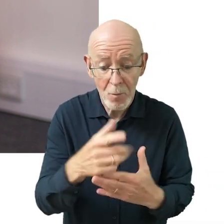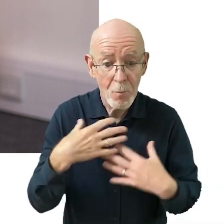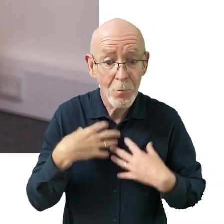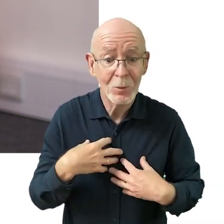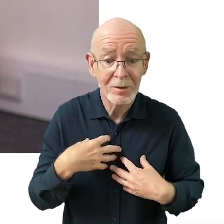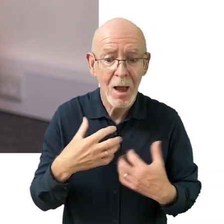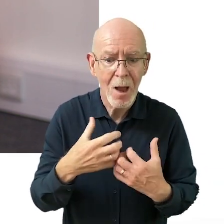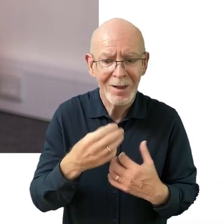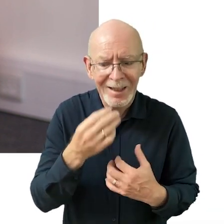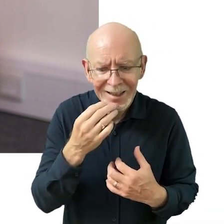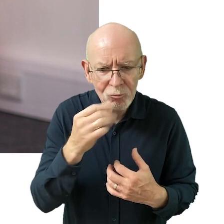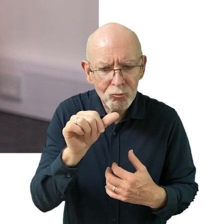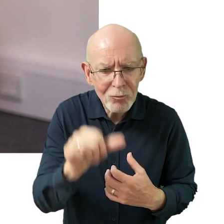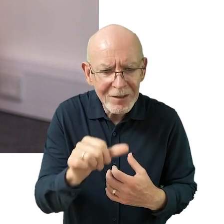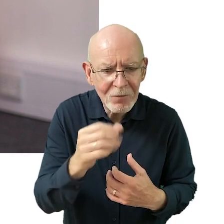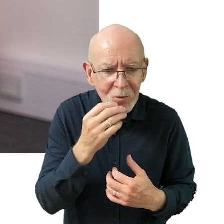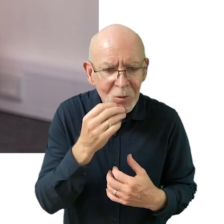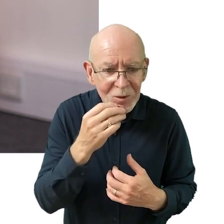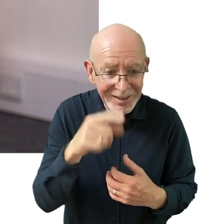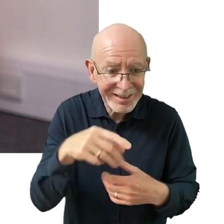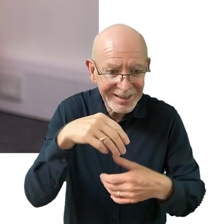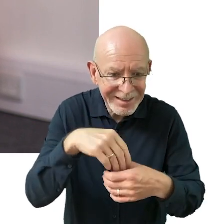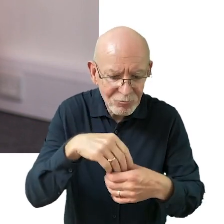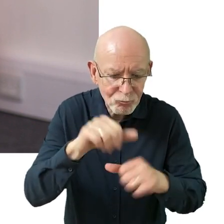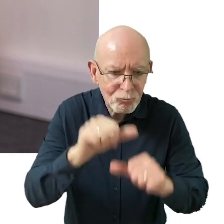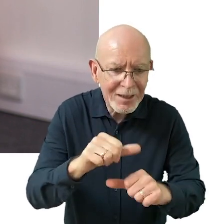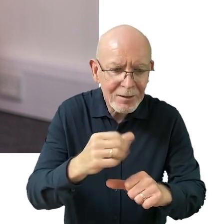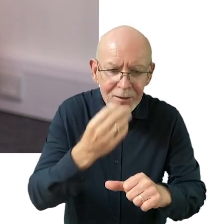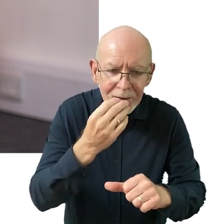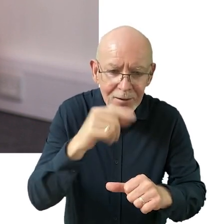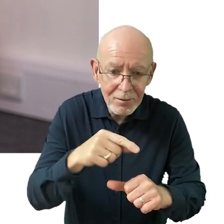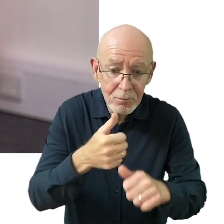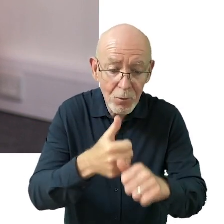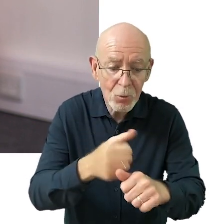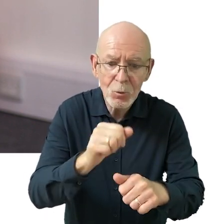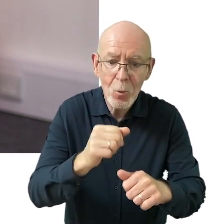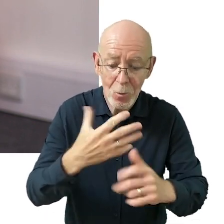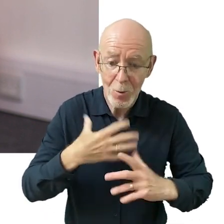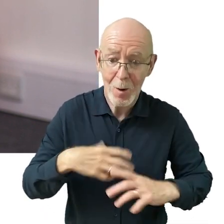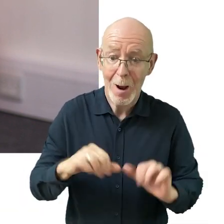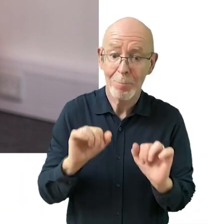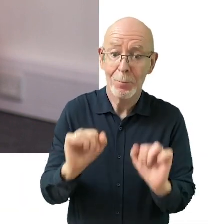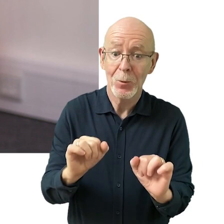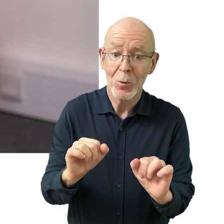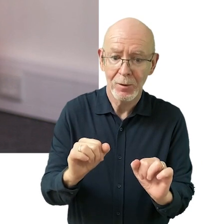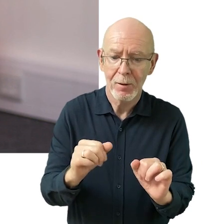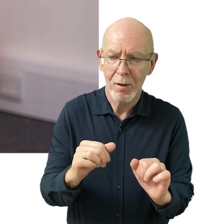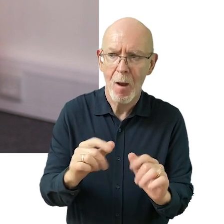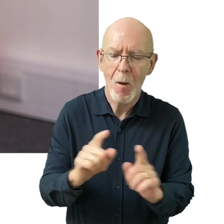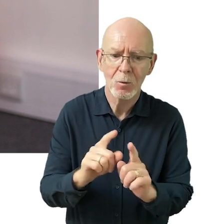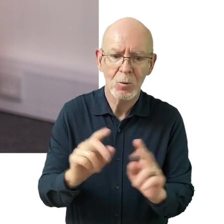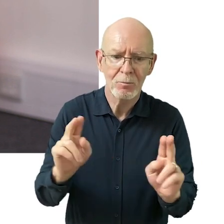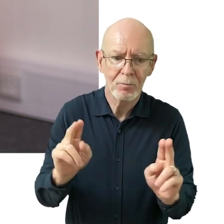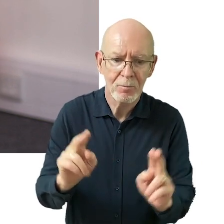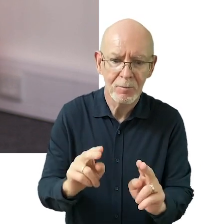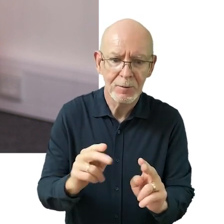by eating the right foods that contain the correct nutrients to support your immune system and help